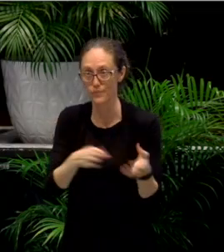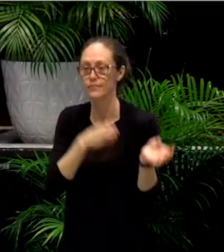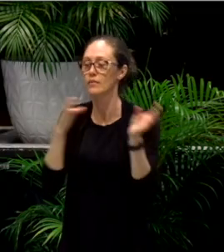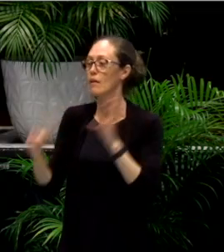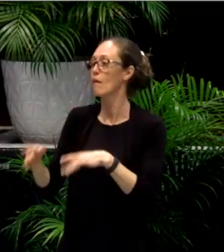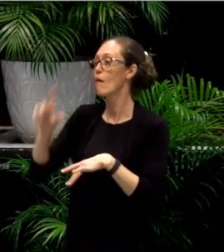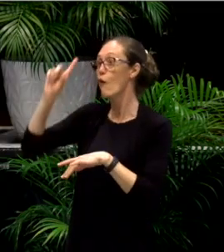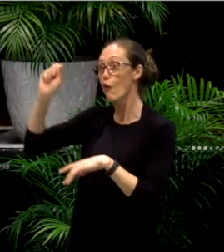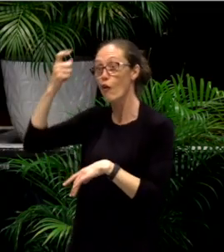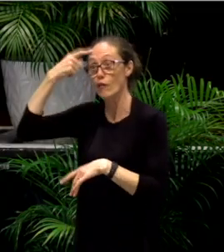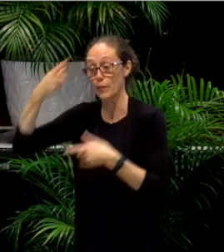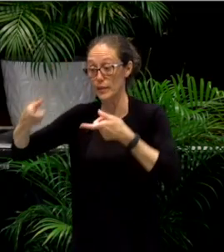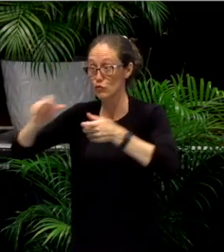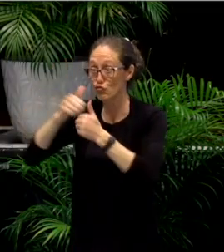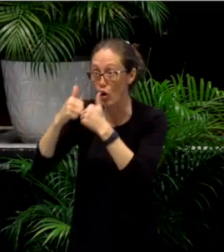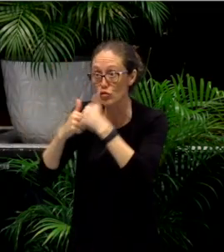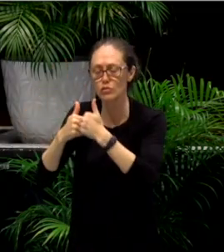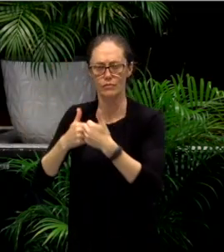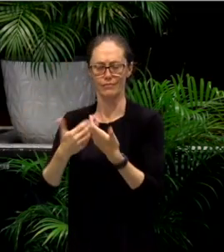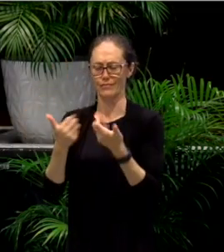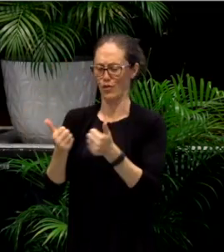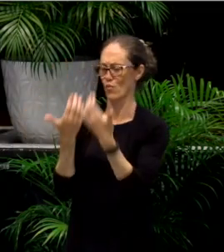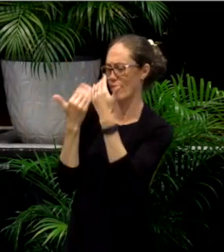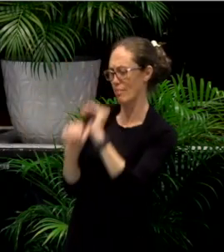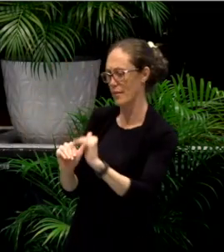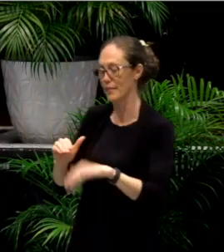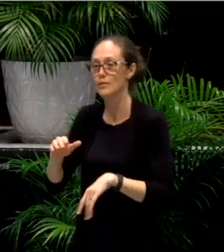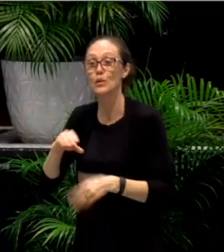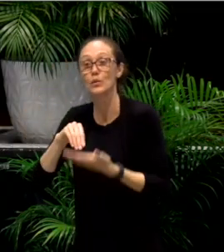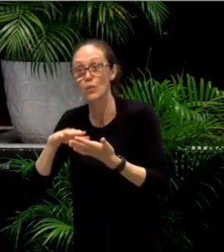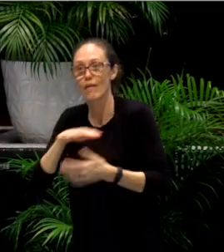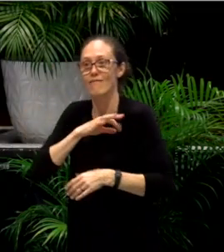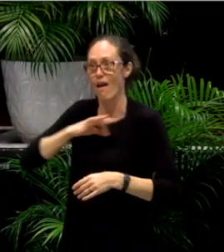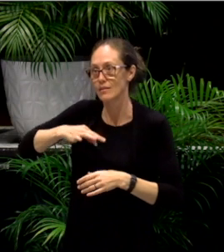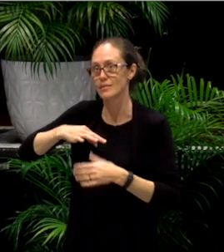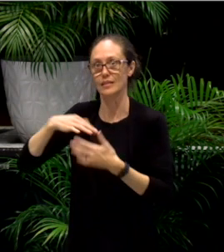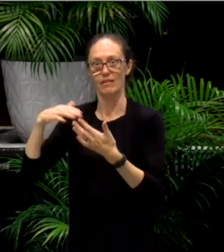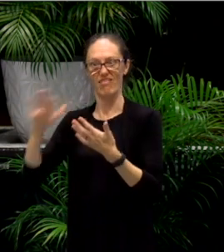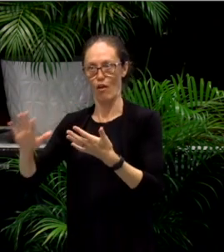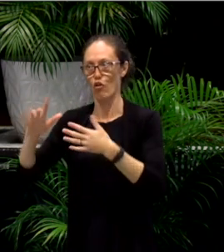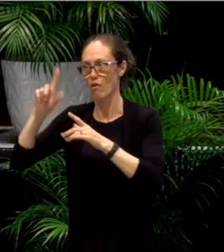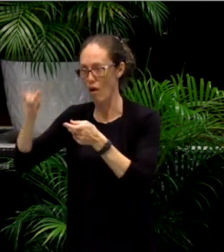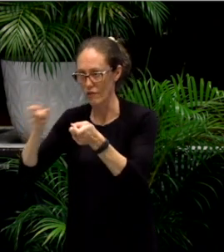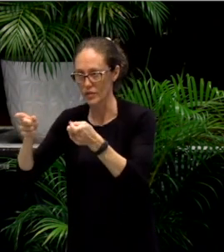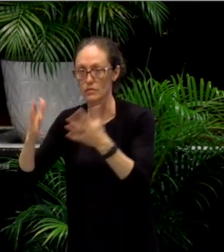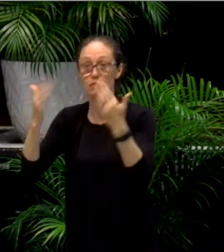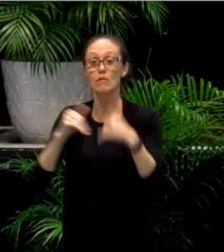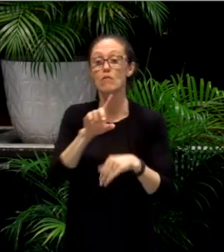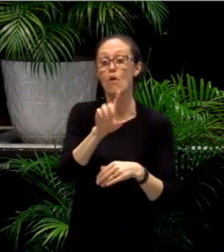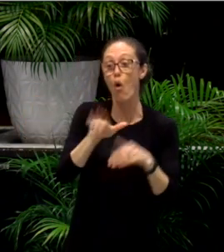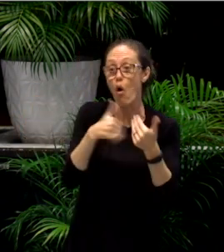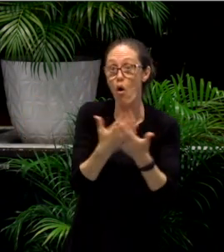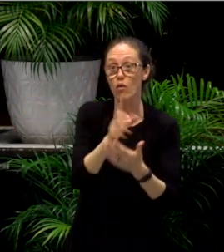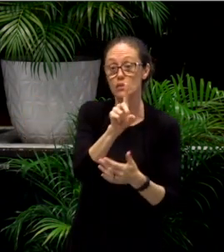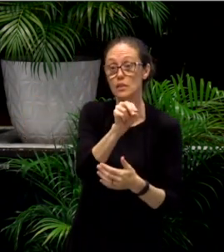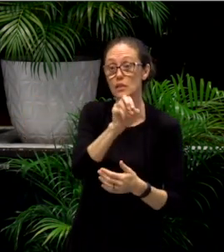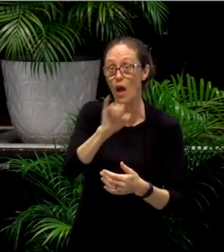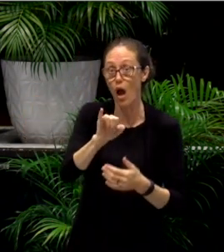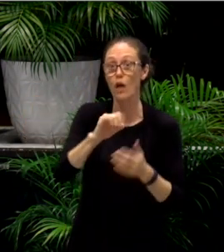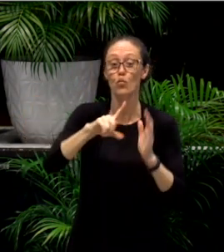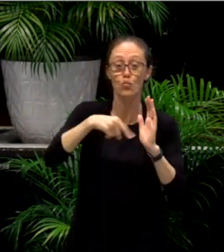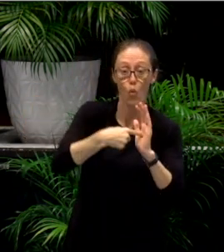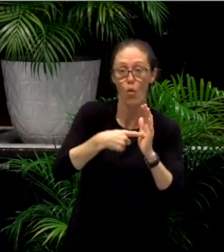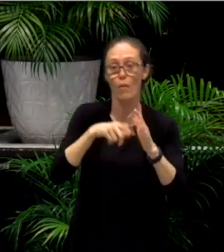to limit student and faculty governance. Completely dismantling all DEI programs, roles, and